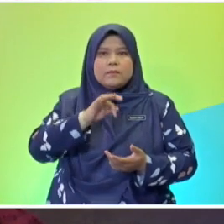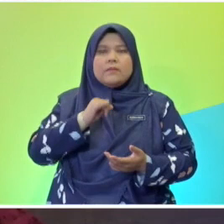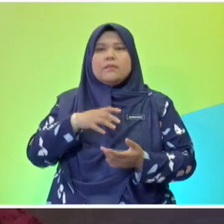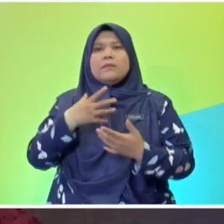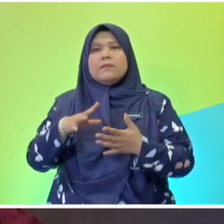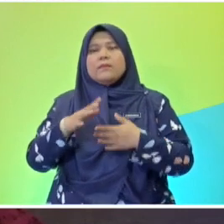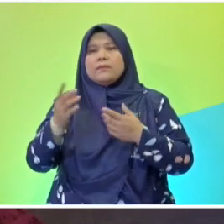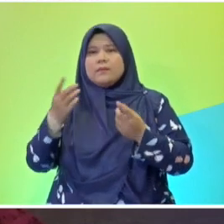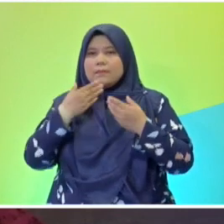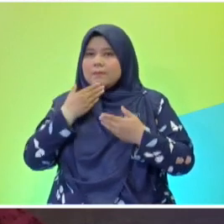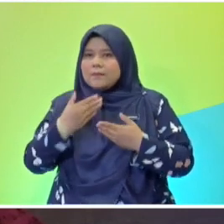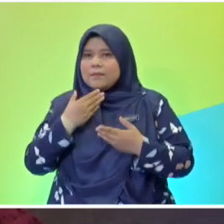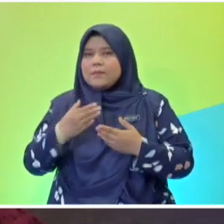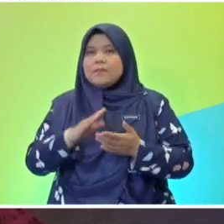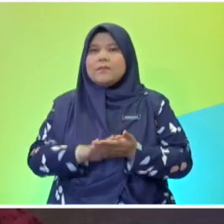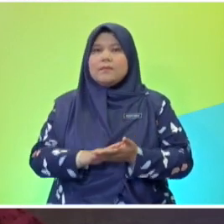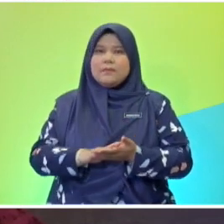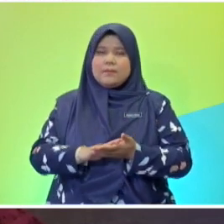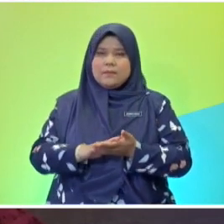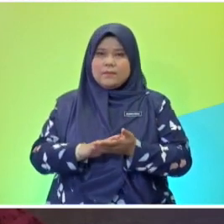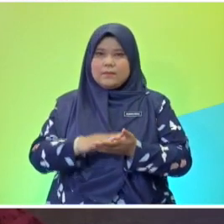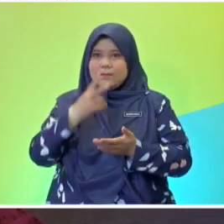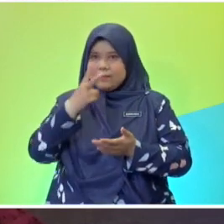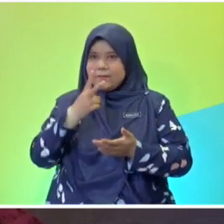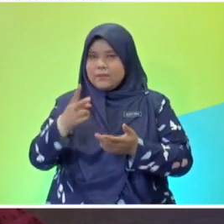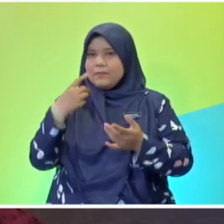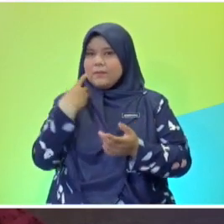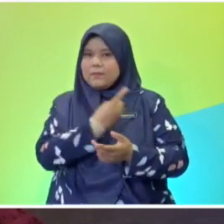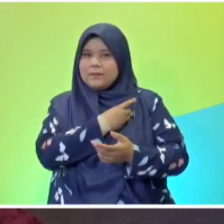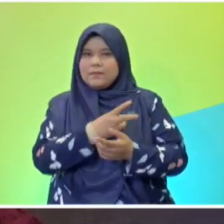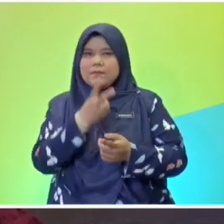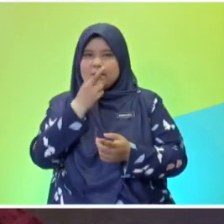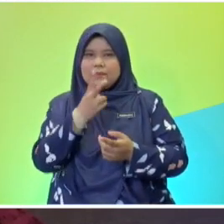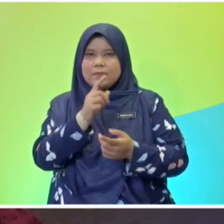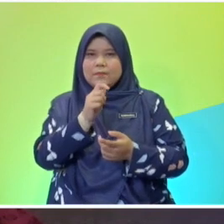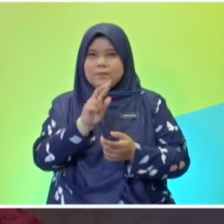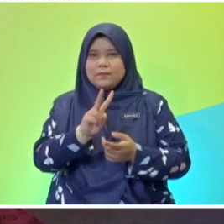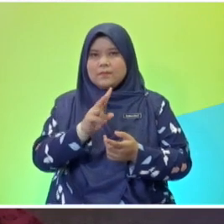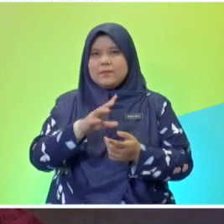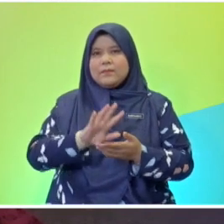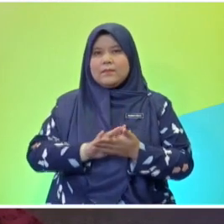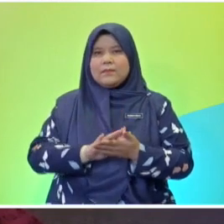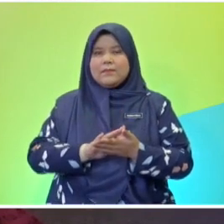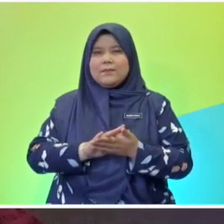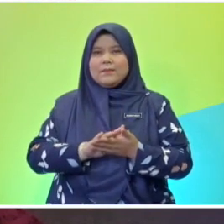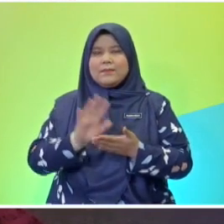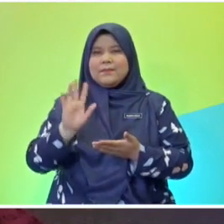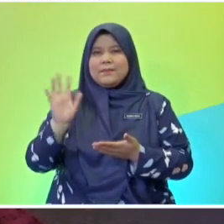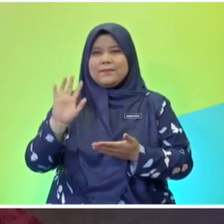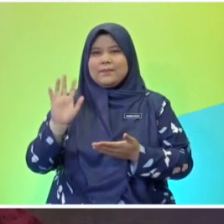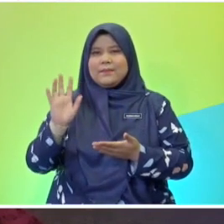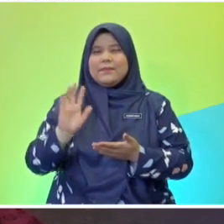for joining us only on Pentaksiran Sumatif. Don't go anywhere and keep watching EduwebTV KPM. Bye, everyone. Bye.